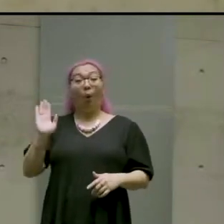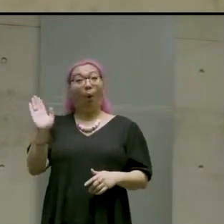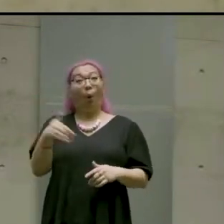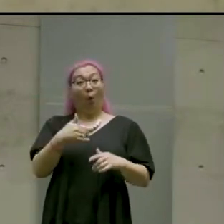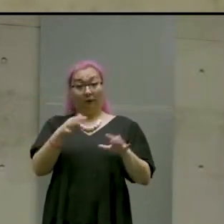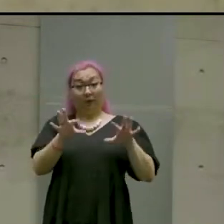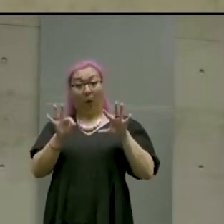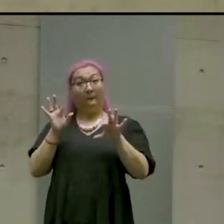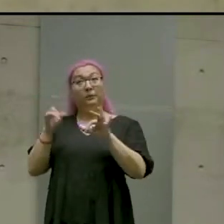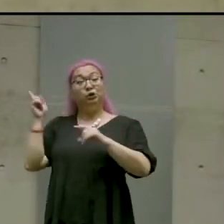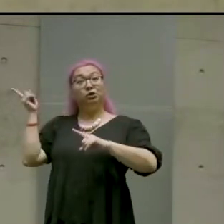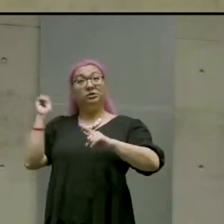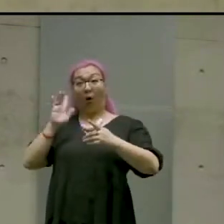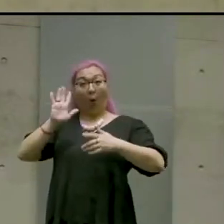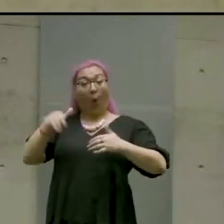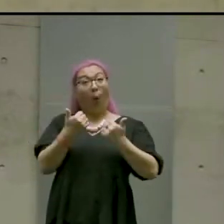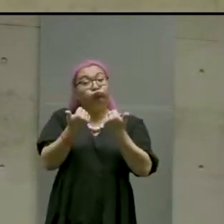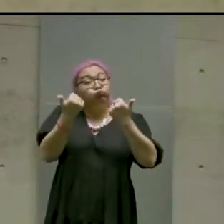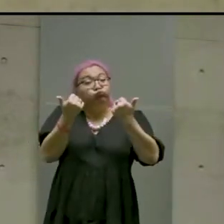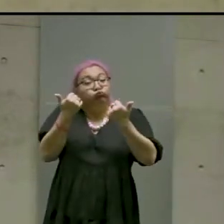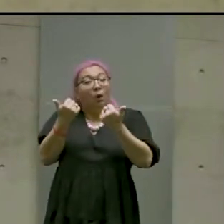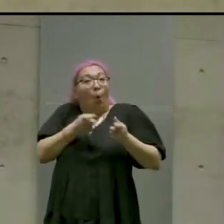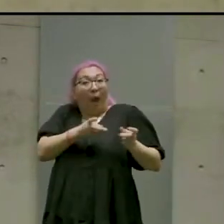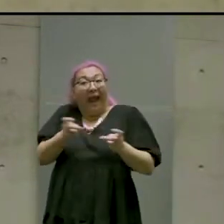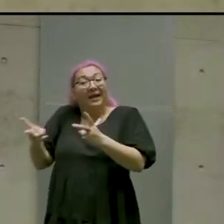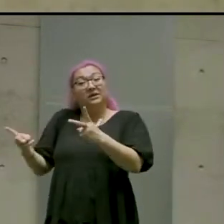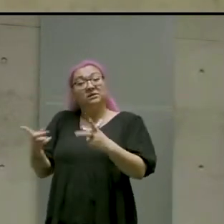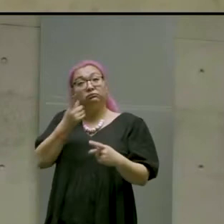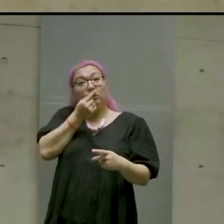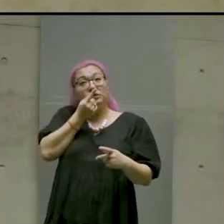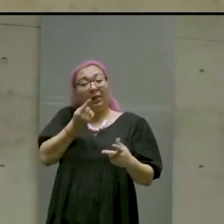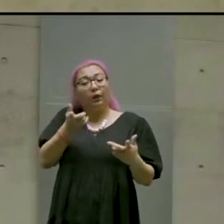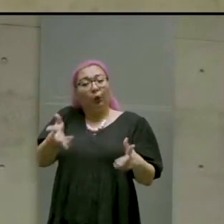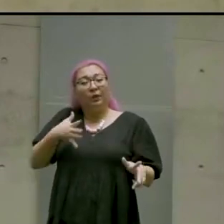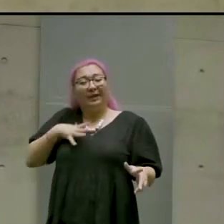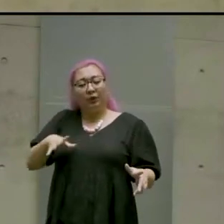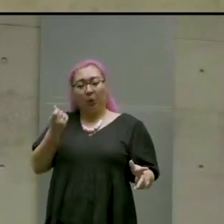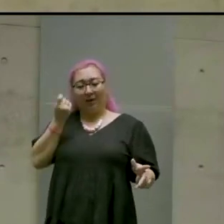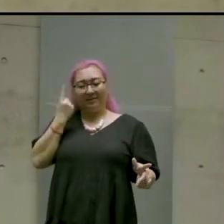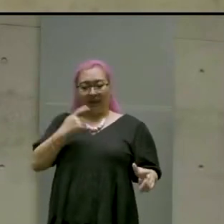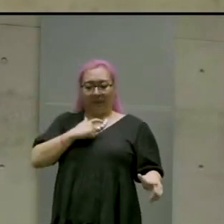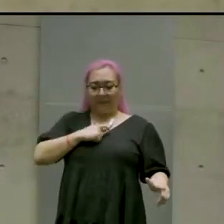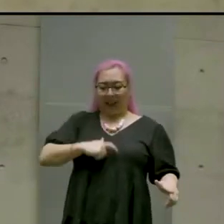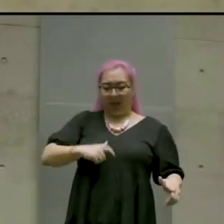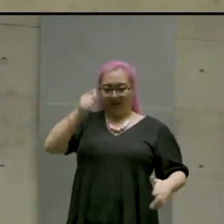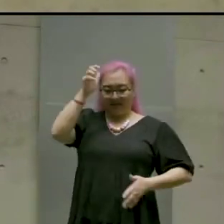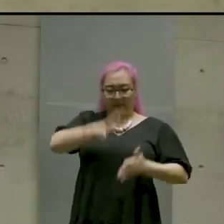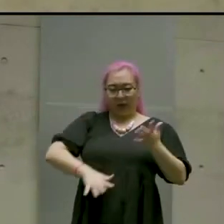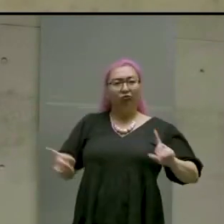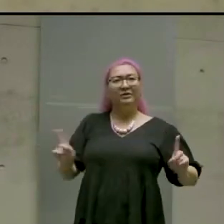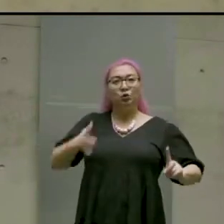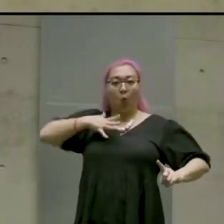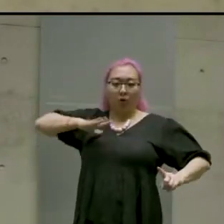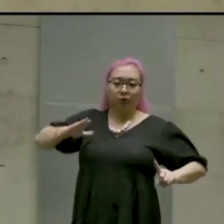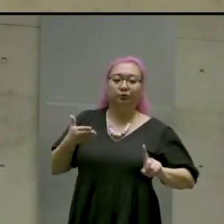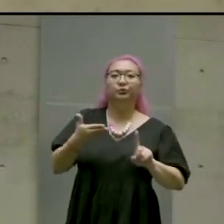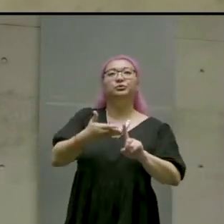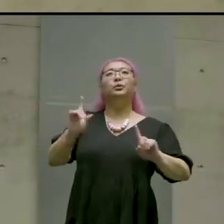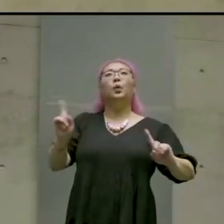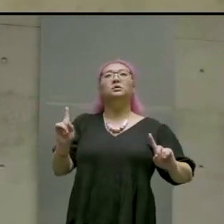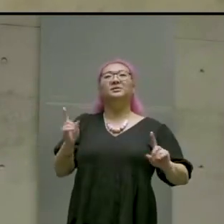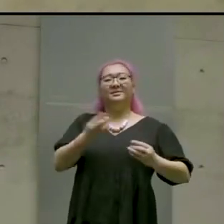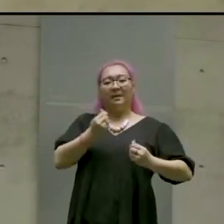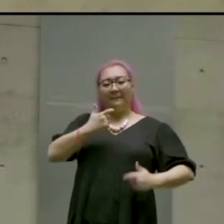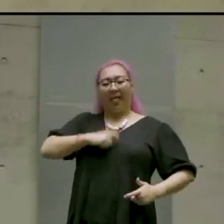options are entirely valid ways of designing games. You just need to understand what the player experience is that you're after. Some players will want that